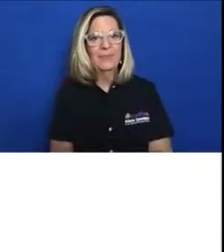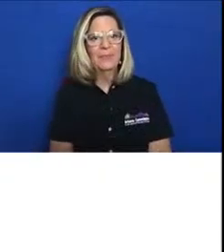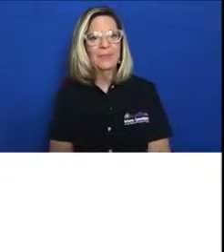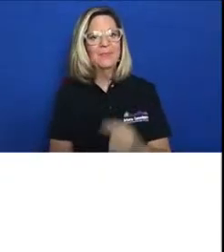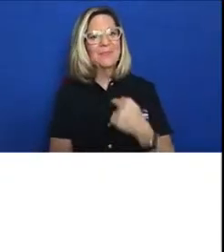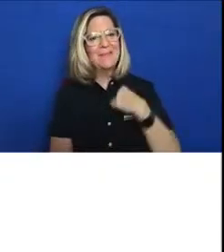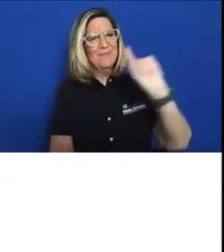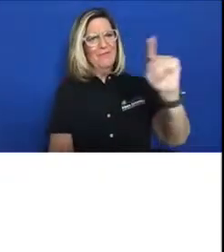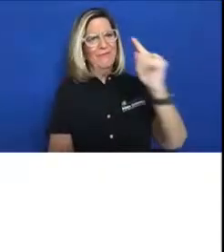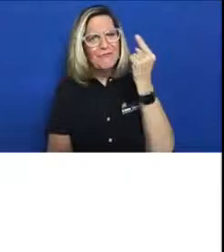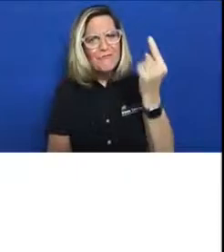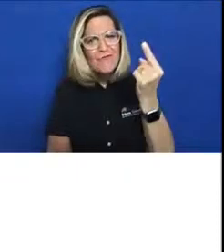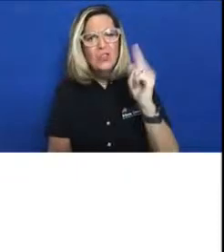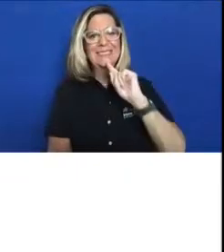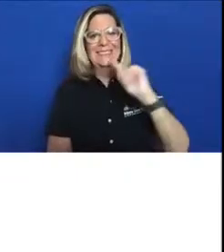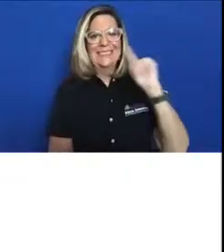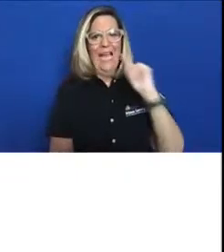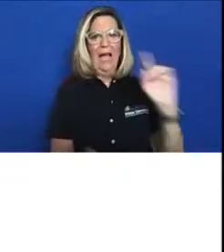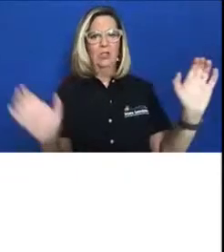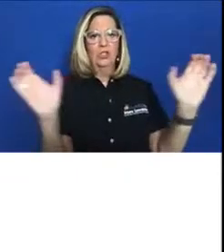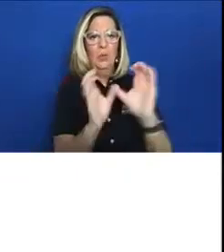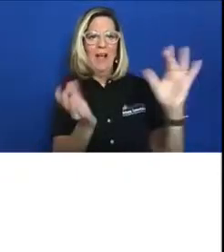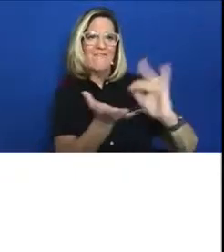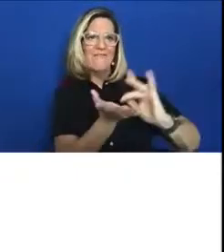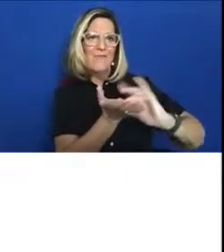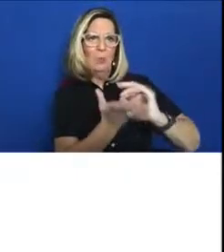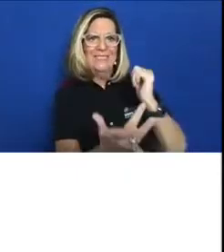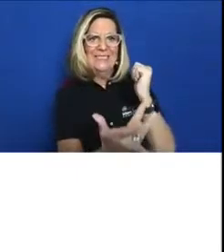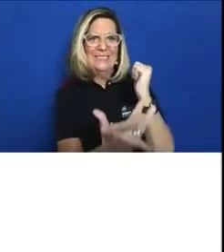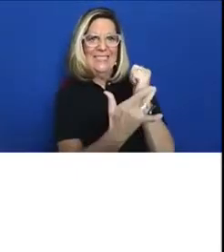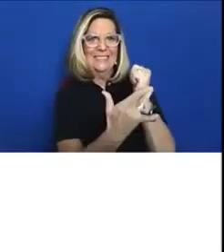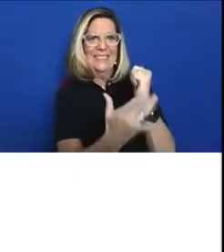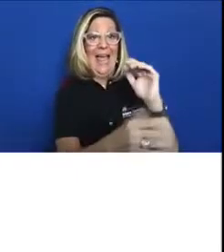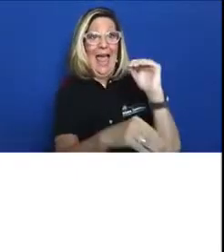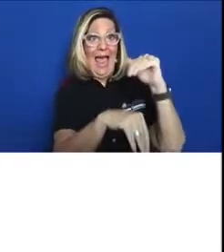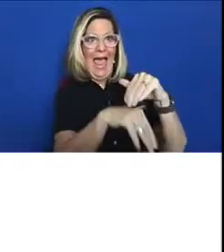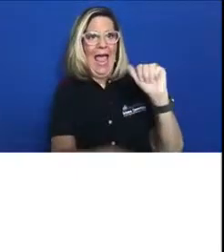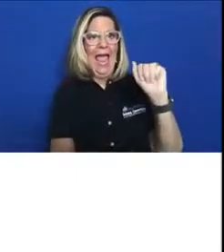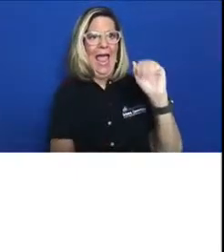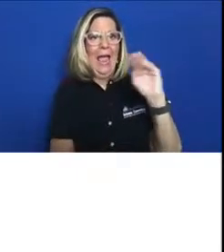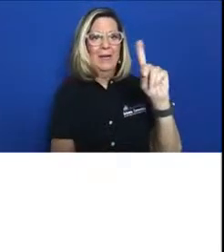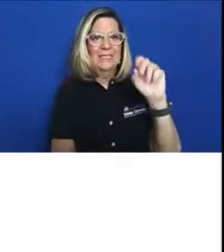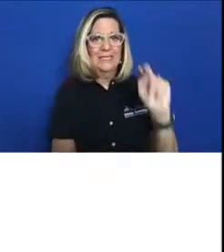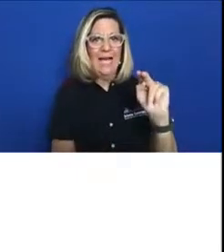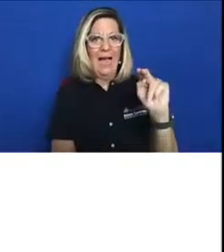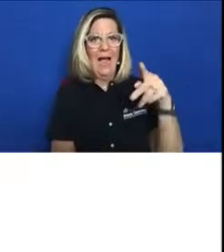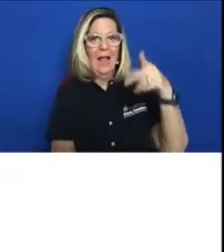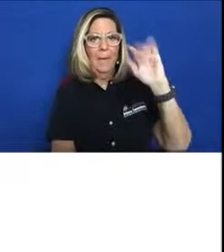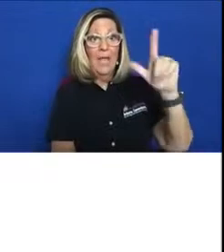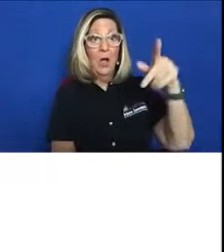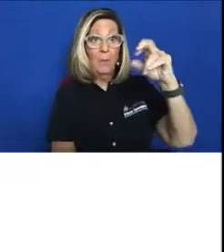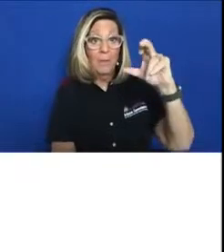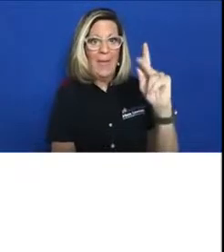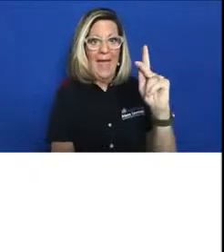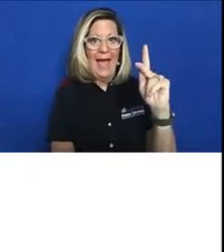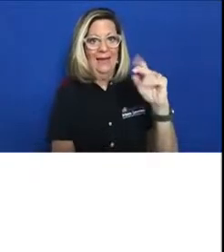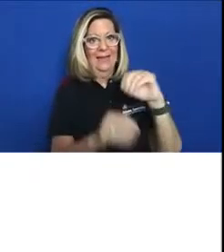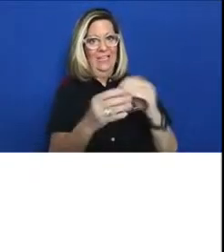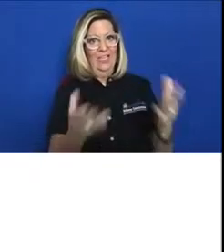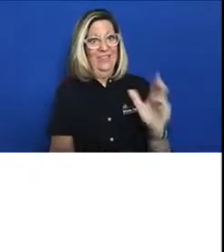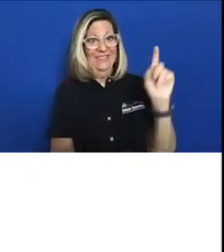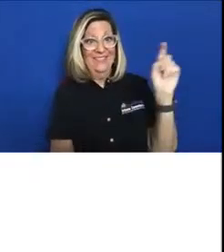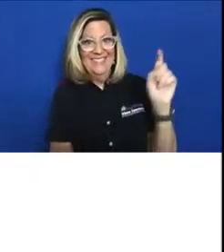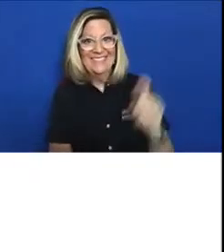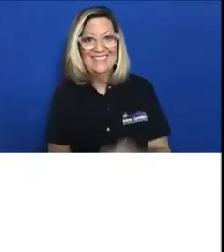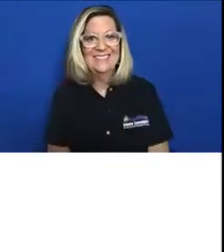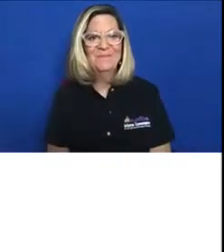I did get the job, and I am the first deaf certified pharmacy technician at Amazon PillPack